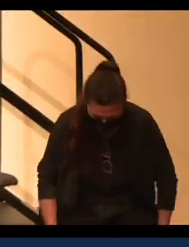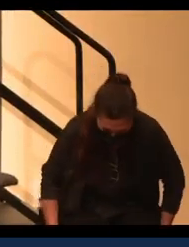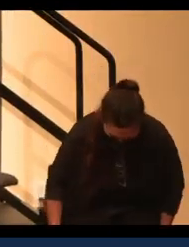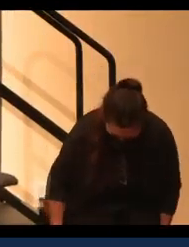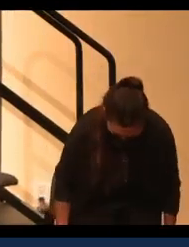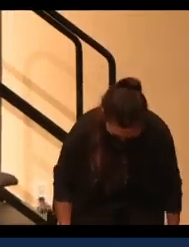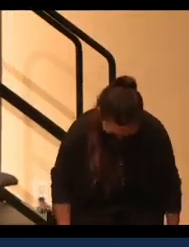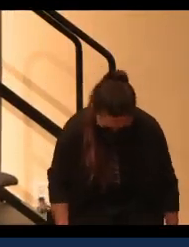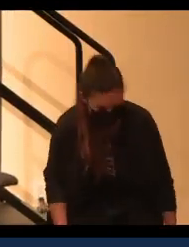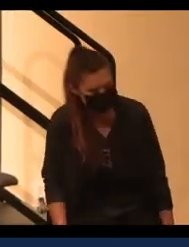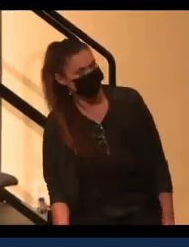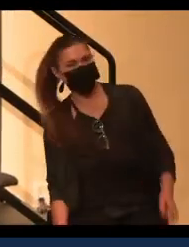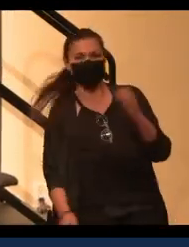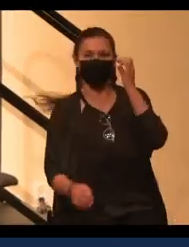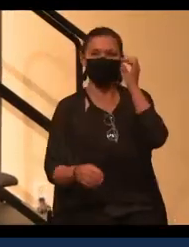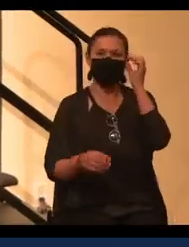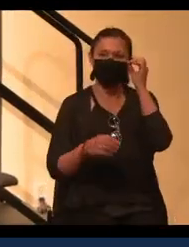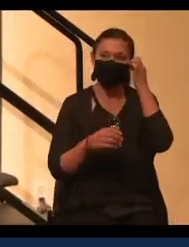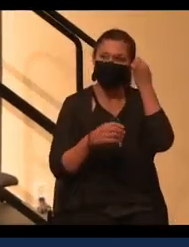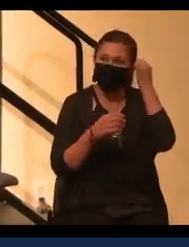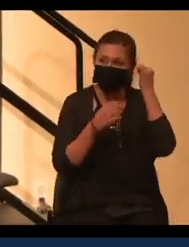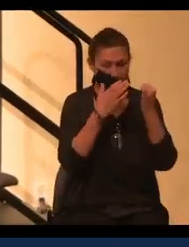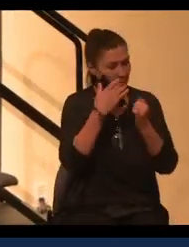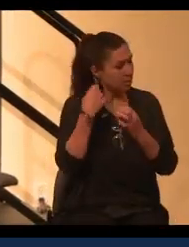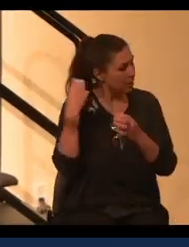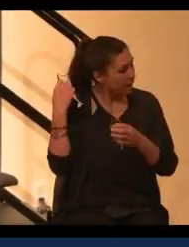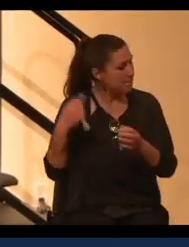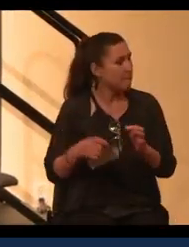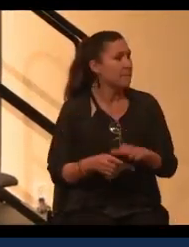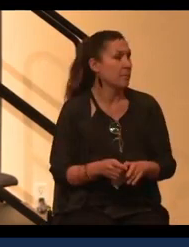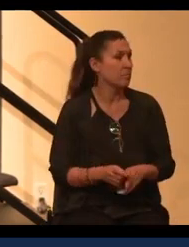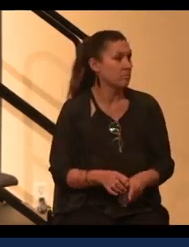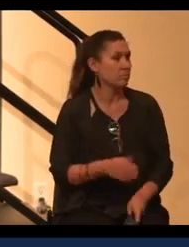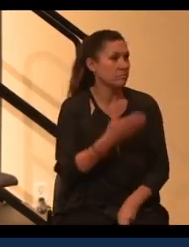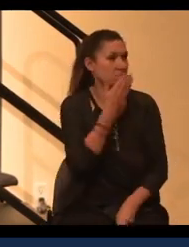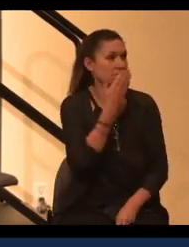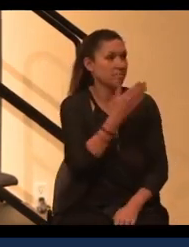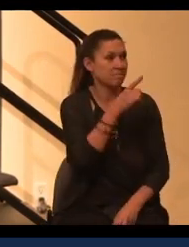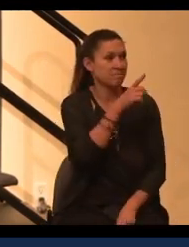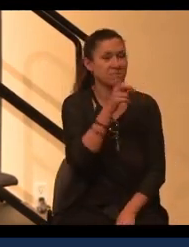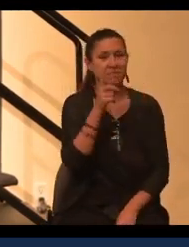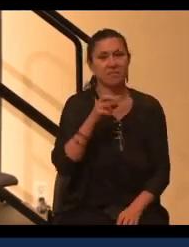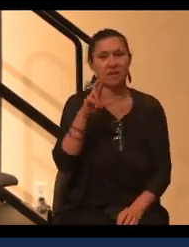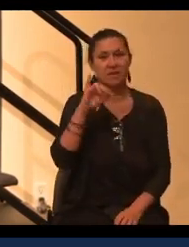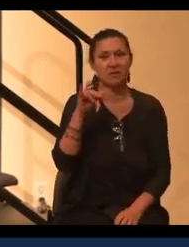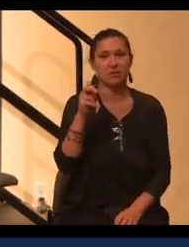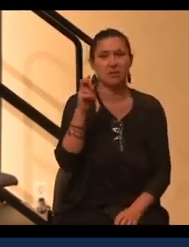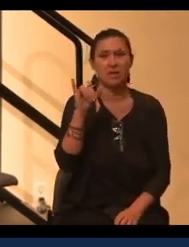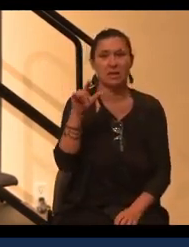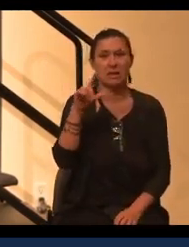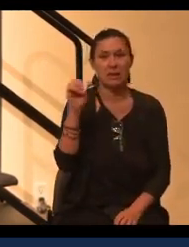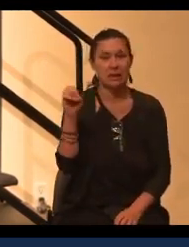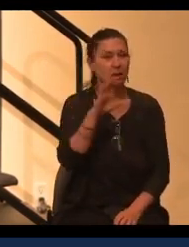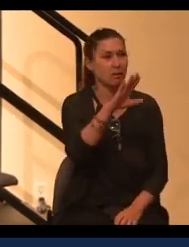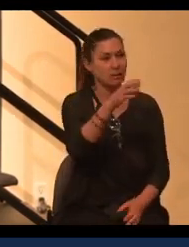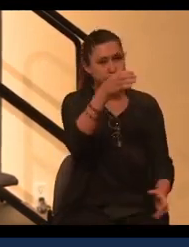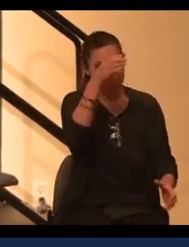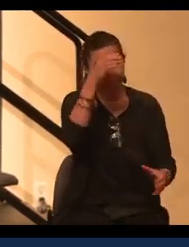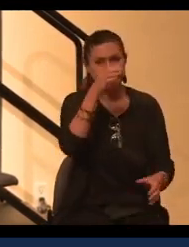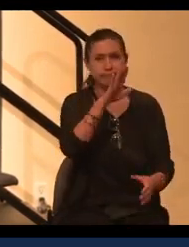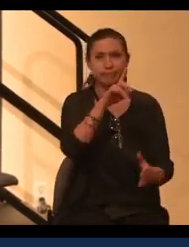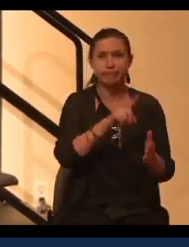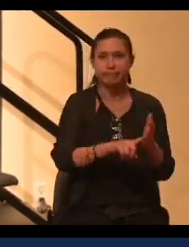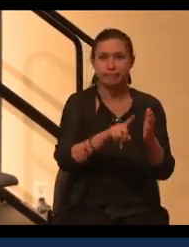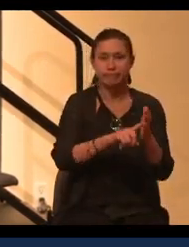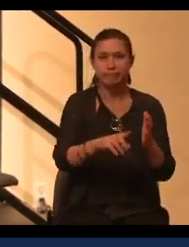Awesome. Well, again, I do want to thank Dr. Jenny Lee for her expertise, research, knowledge that she has shared with